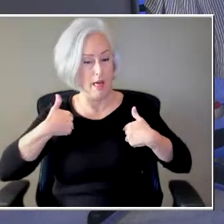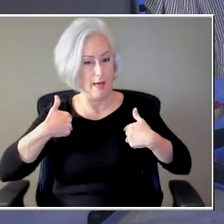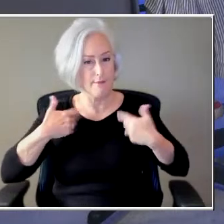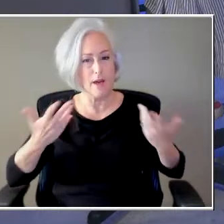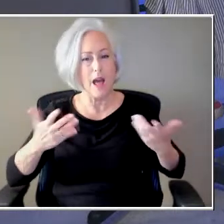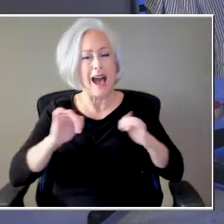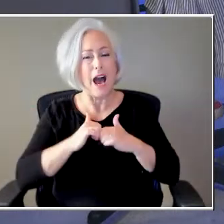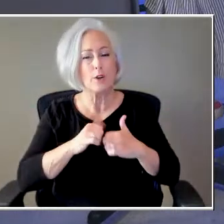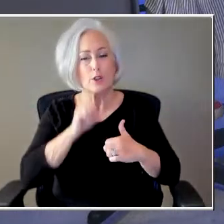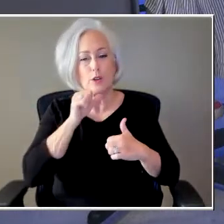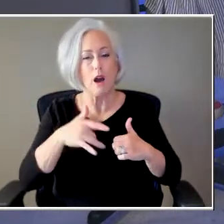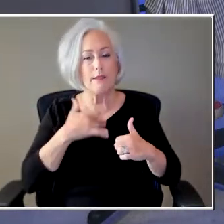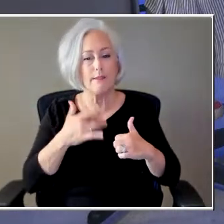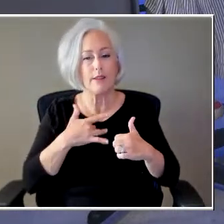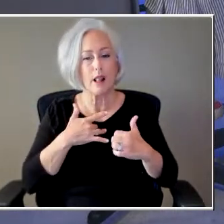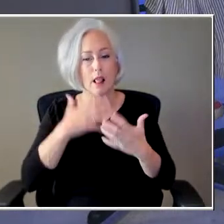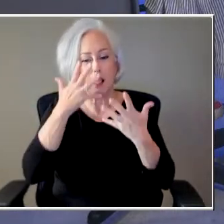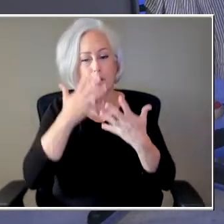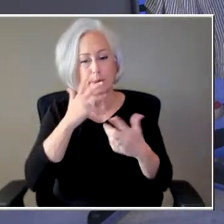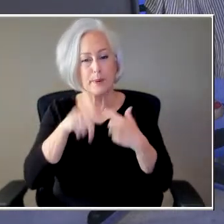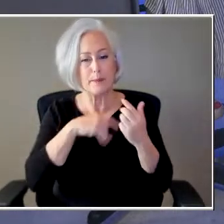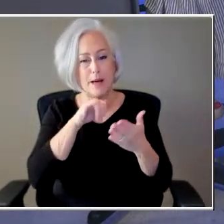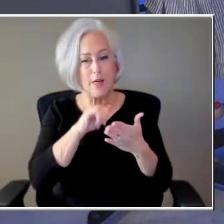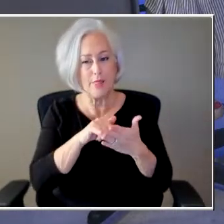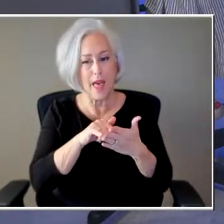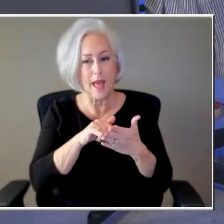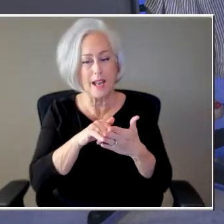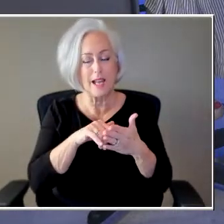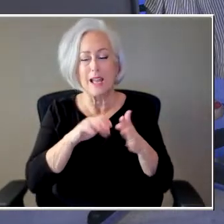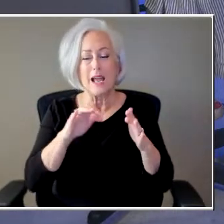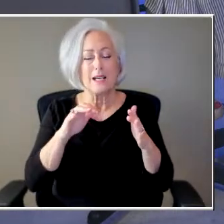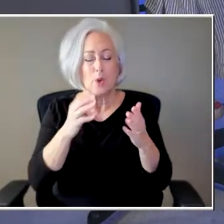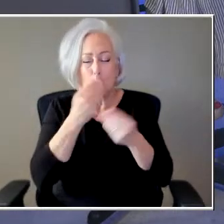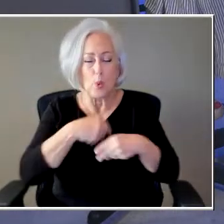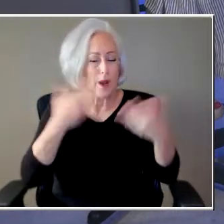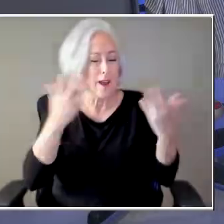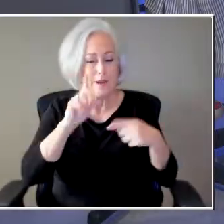kind of help us ditch the timelines and tell people who cares? You're on your own path.